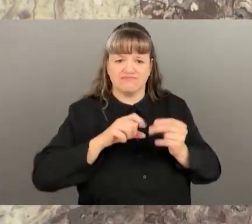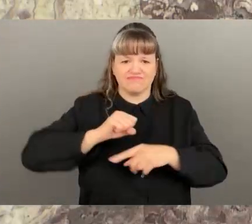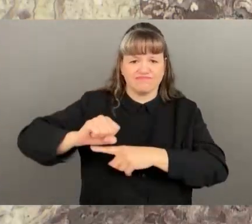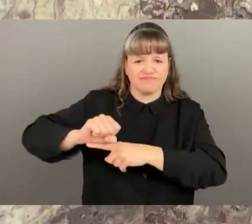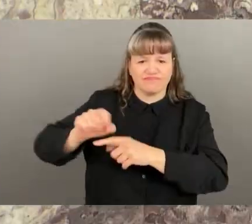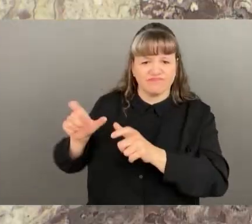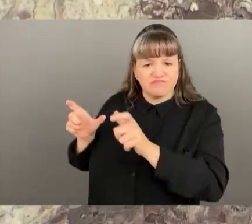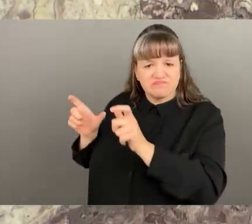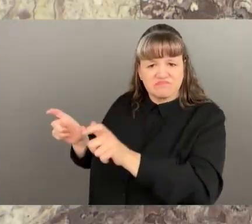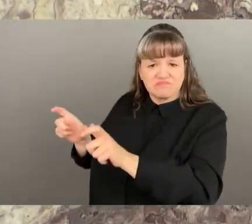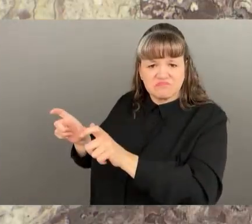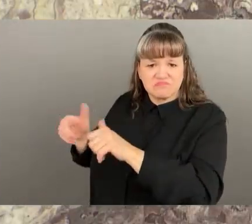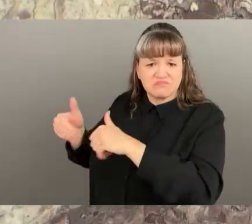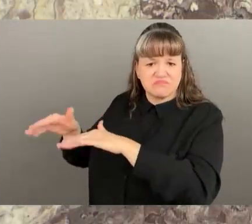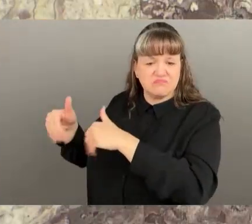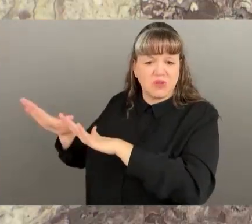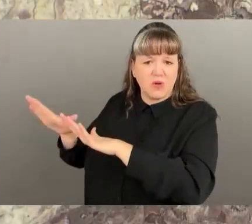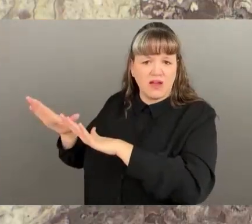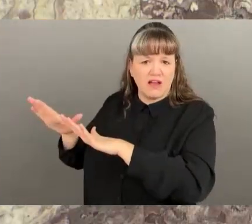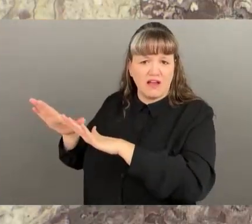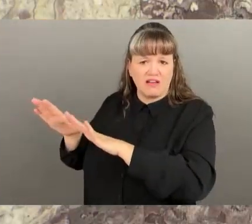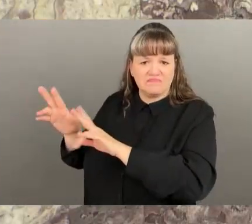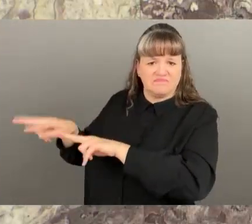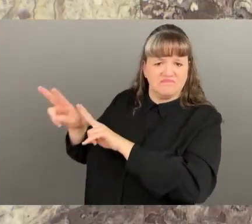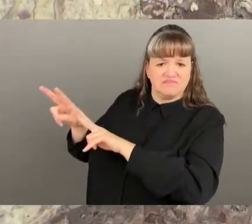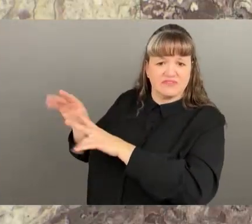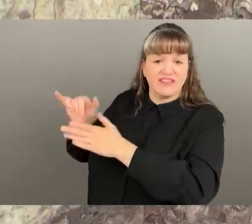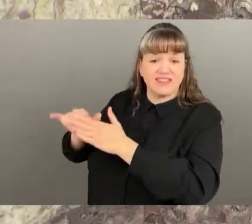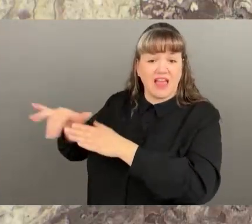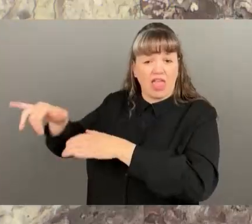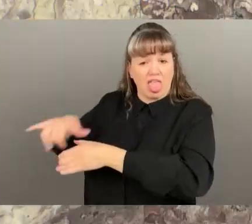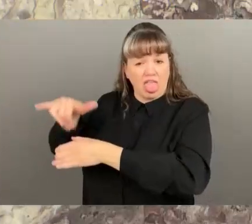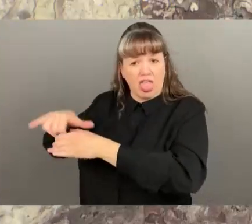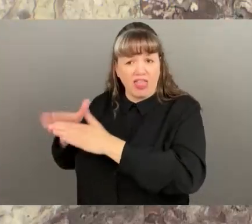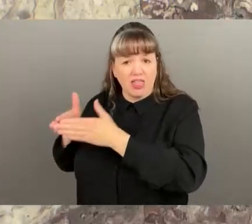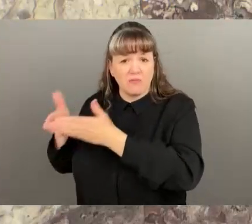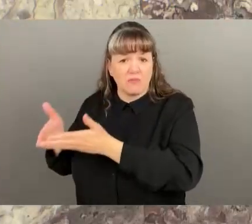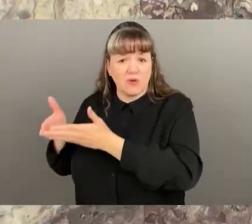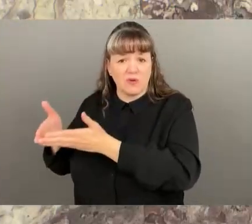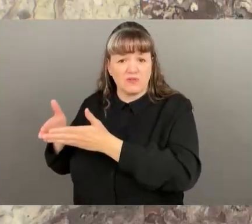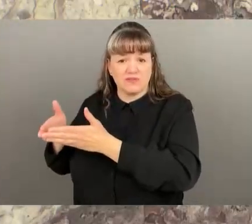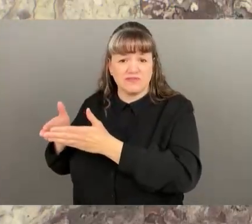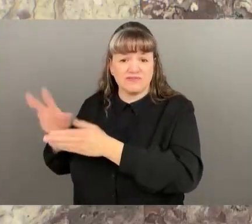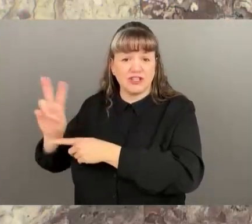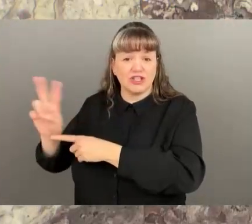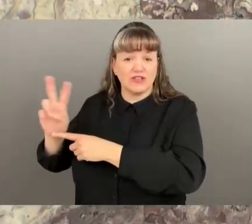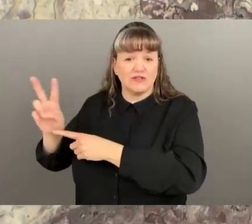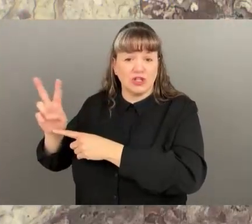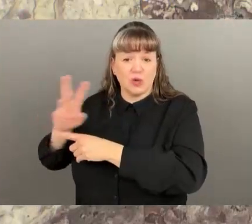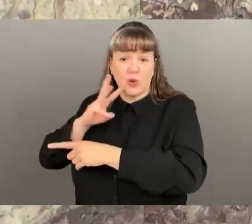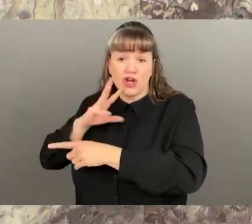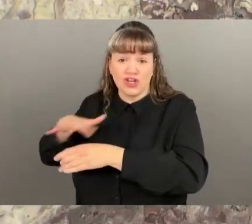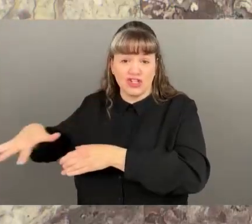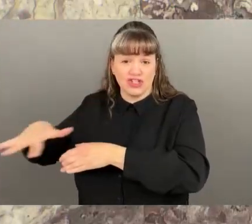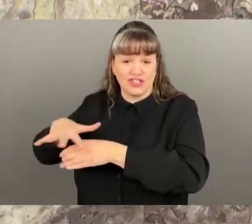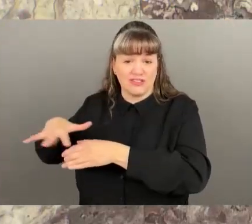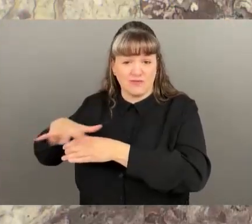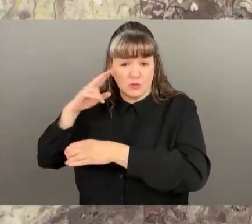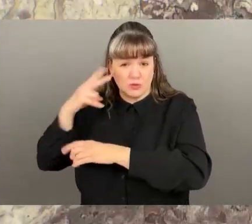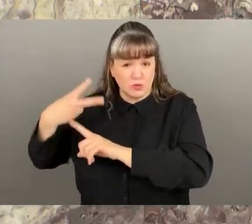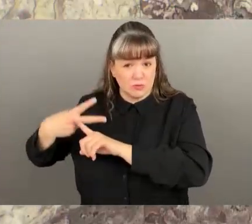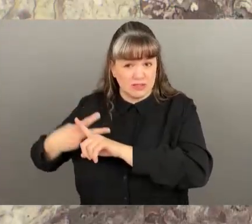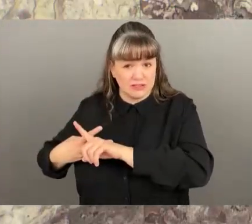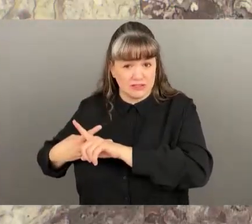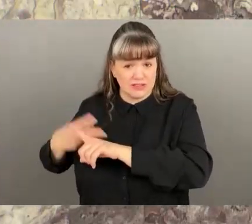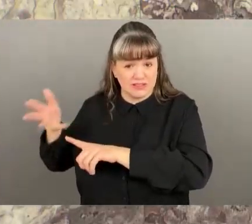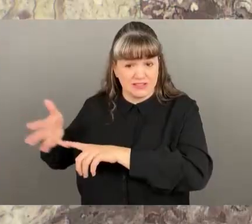water, all before being unjustly turned away under exclusionary laws designed to keep Canada white.